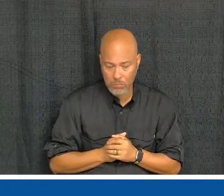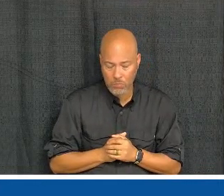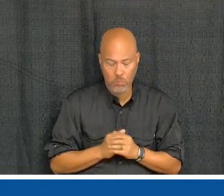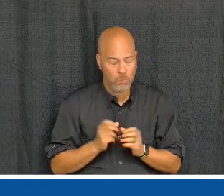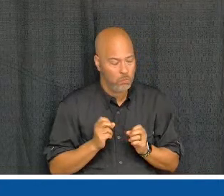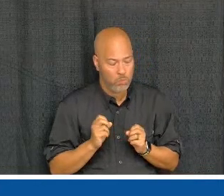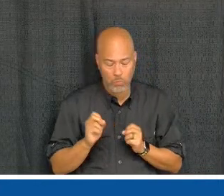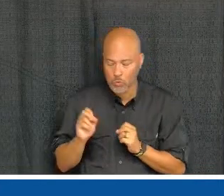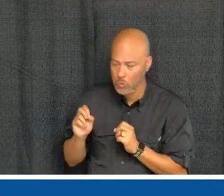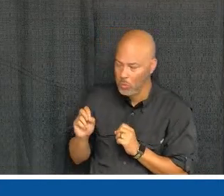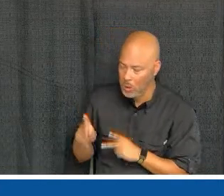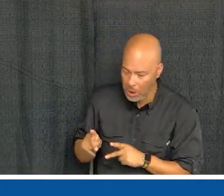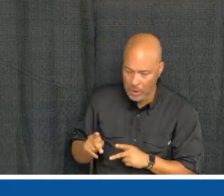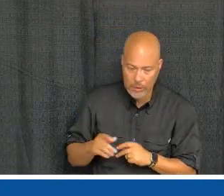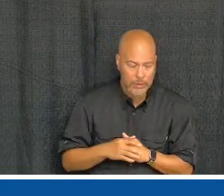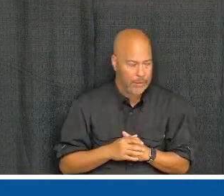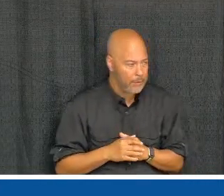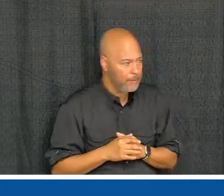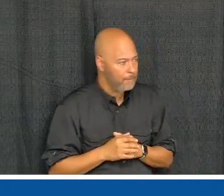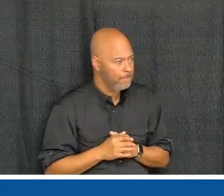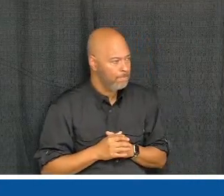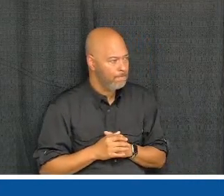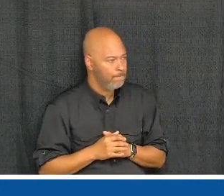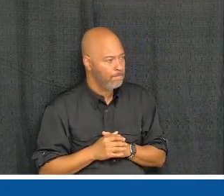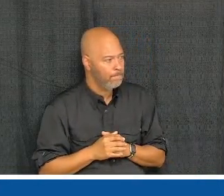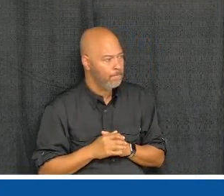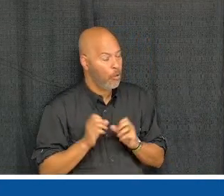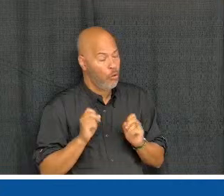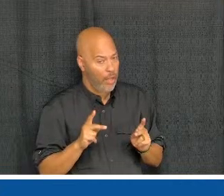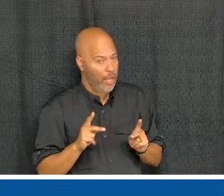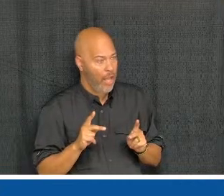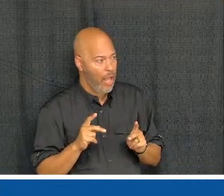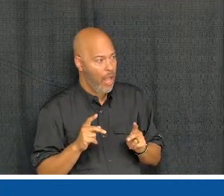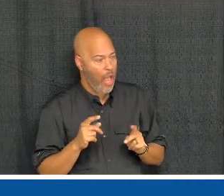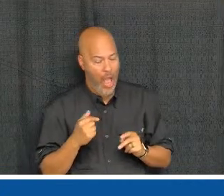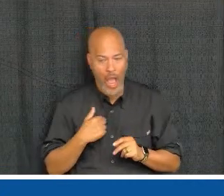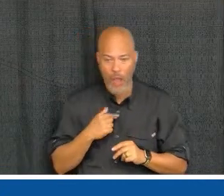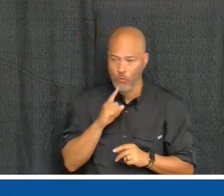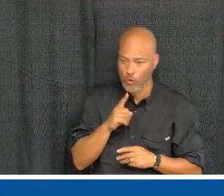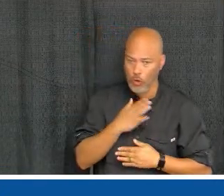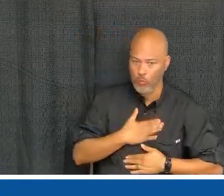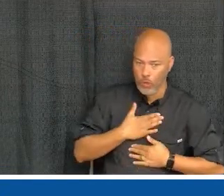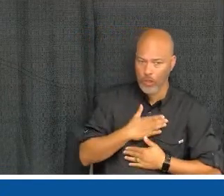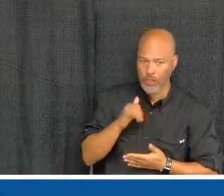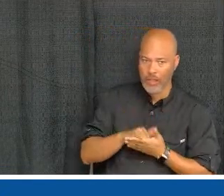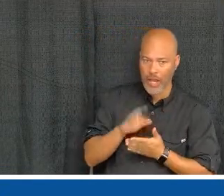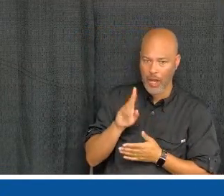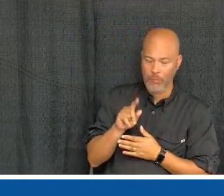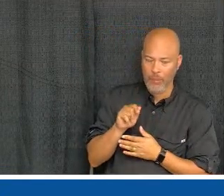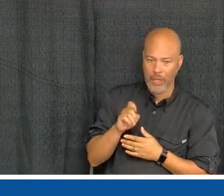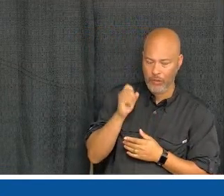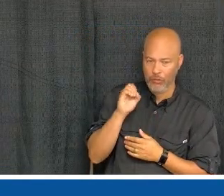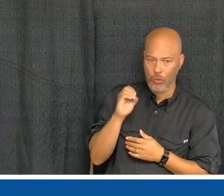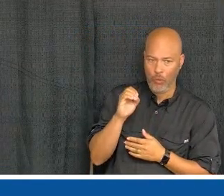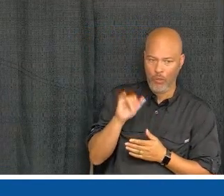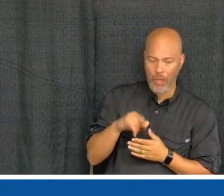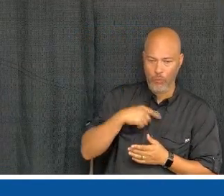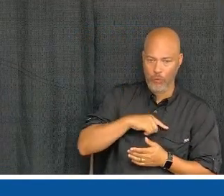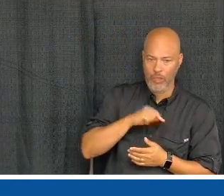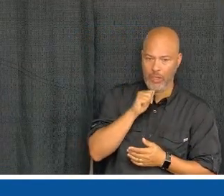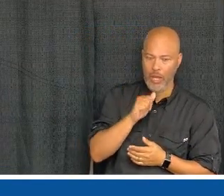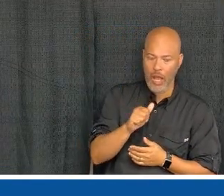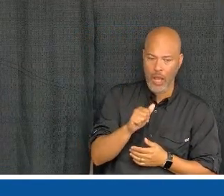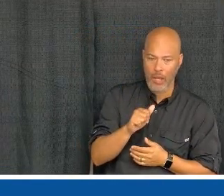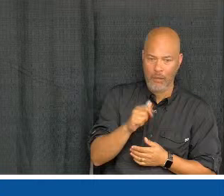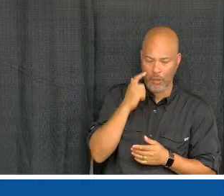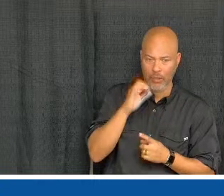Okay. So they left it as is. Okay, yeah, I would really appreciate that getting updated so that we're not,